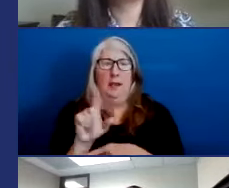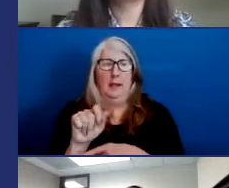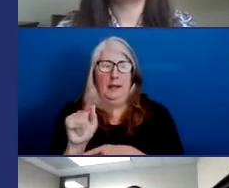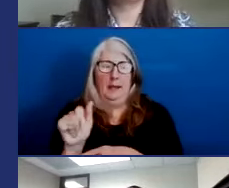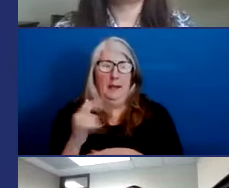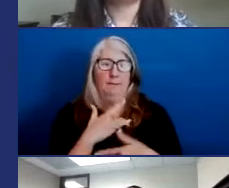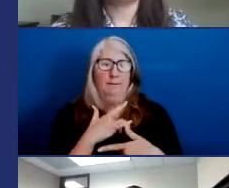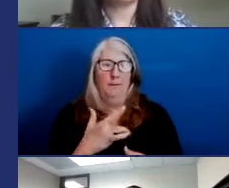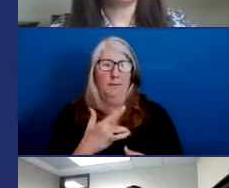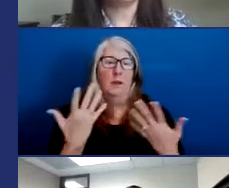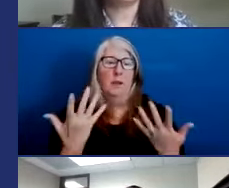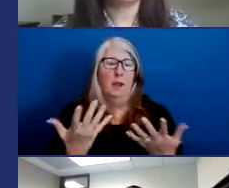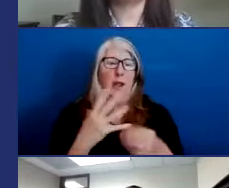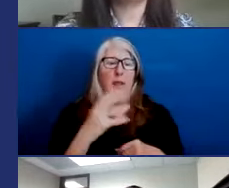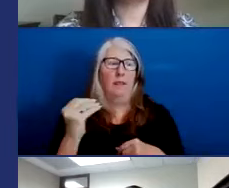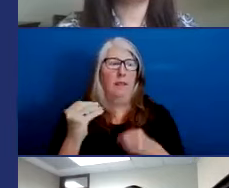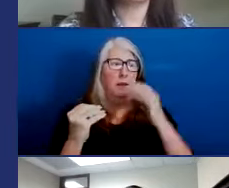And then